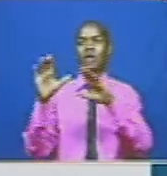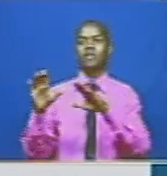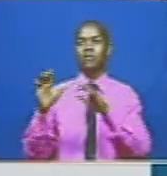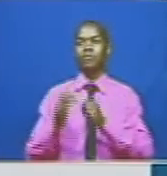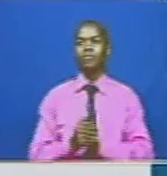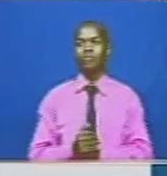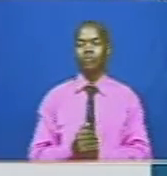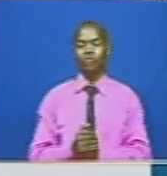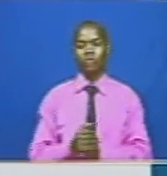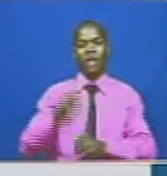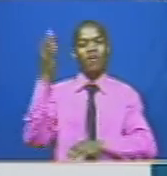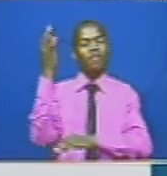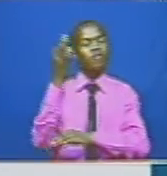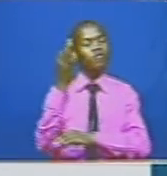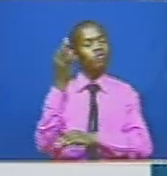future of tourism?